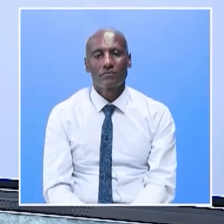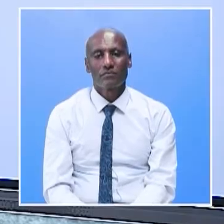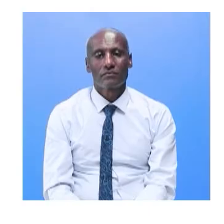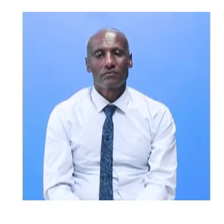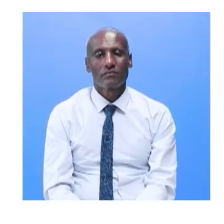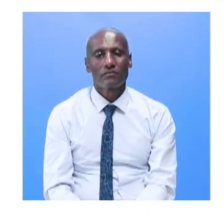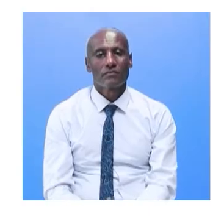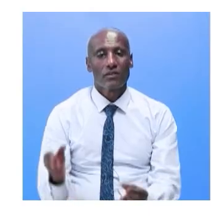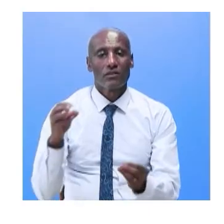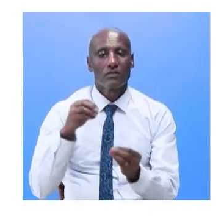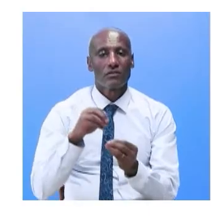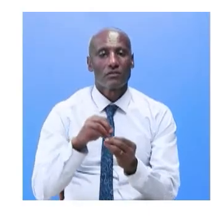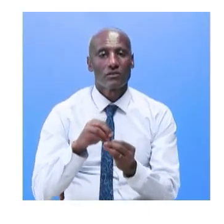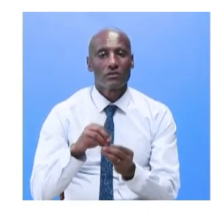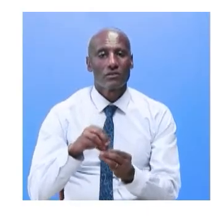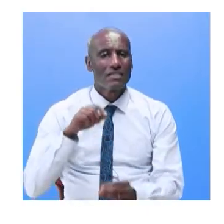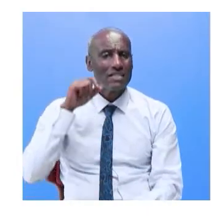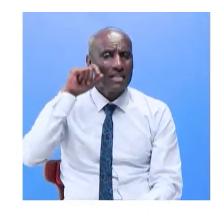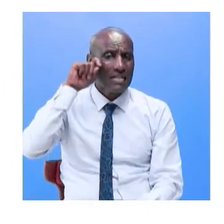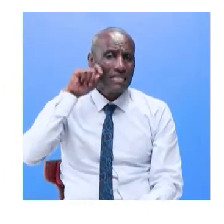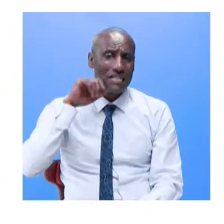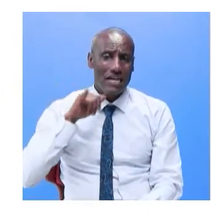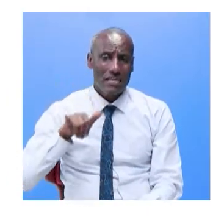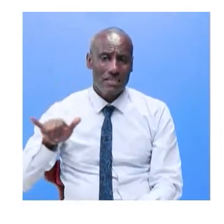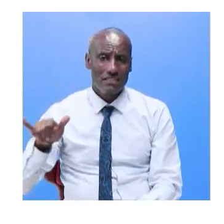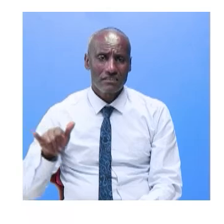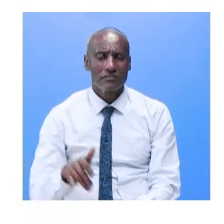And also draining,